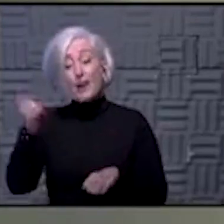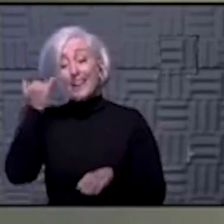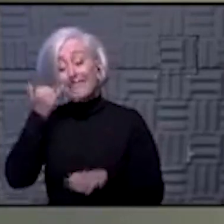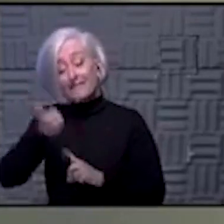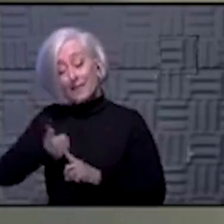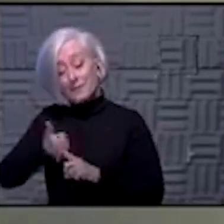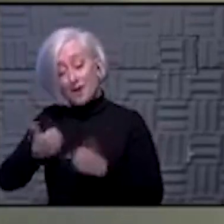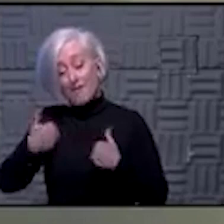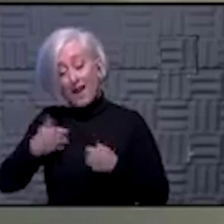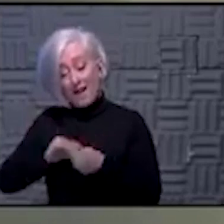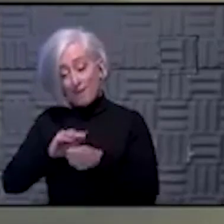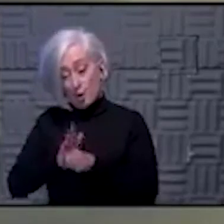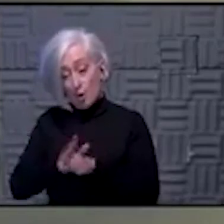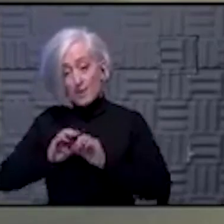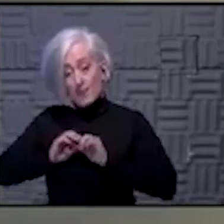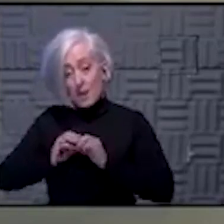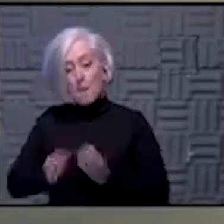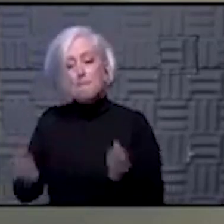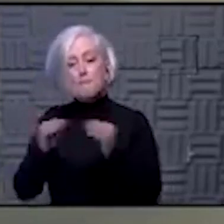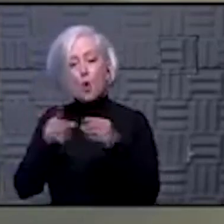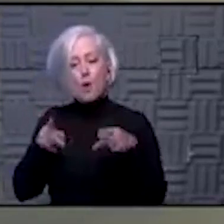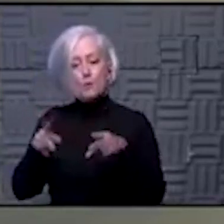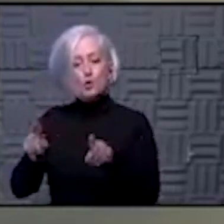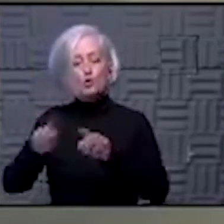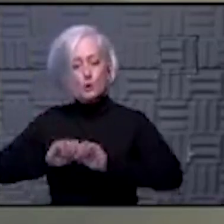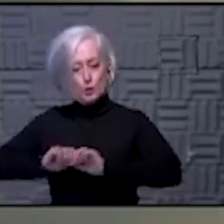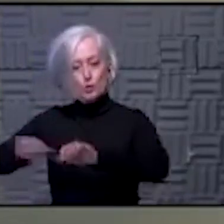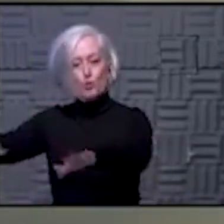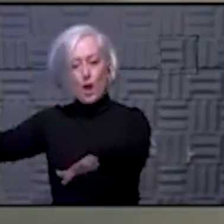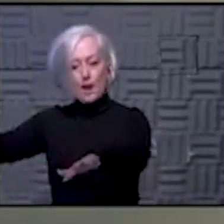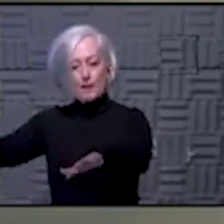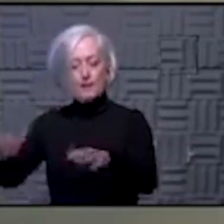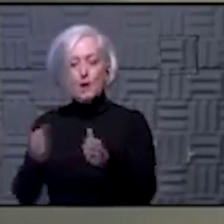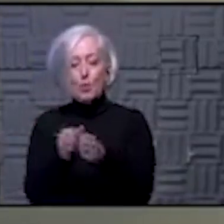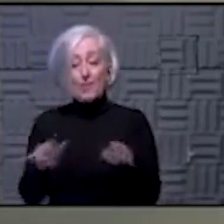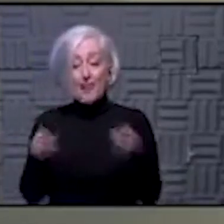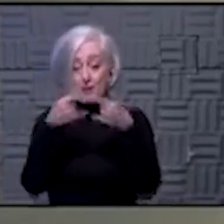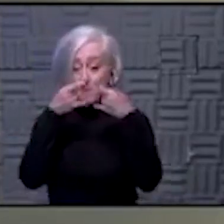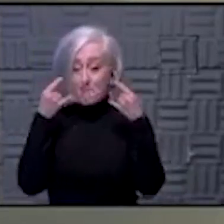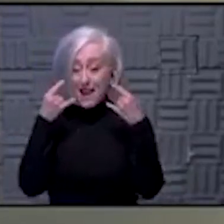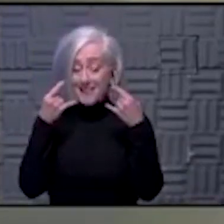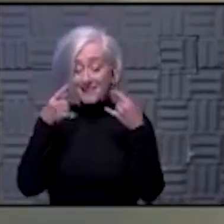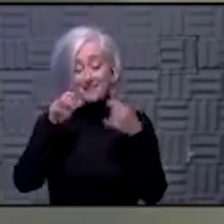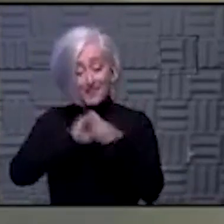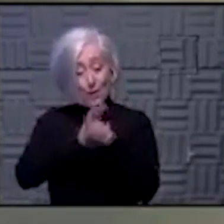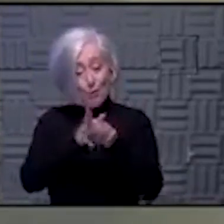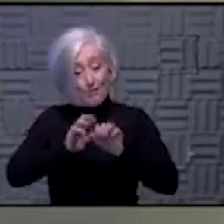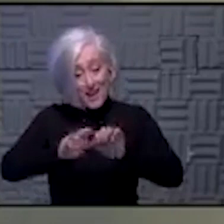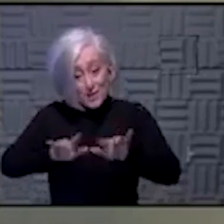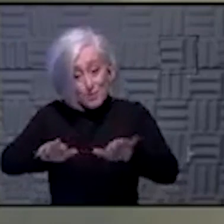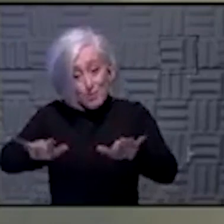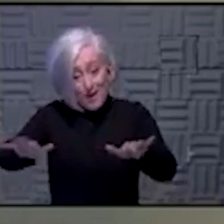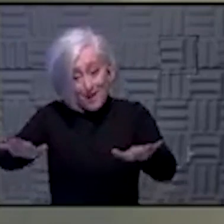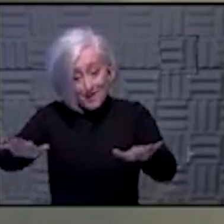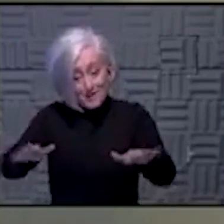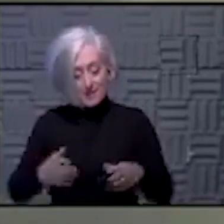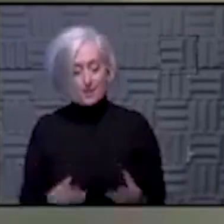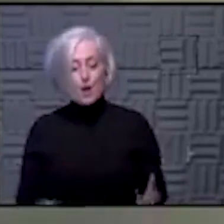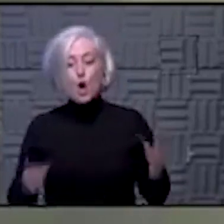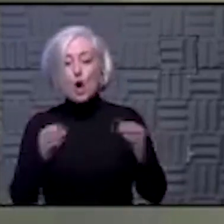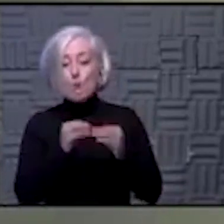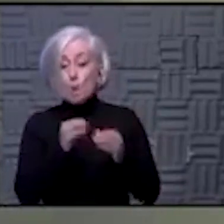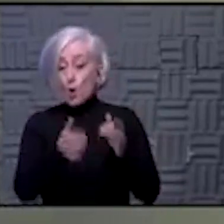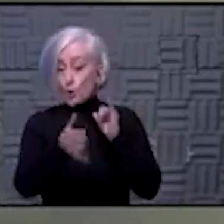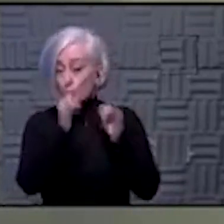to spread the virus, because without a mask, you're spreading it. Obviously, after we have a couple of drinks, I know I get a little louder and I get a